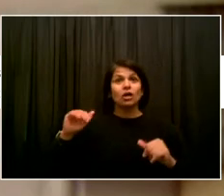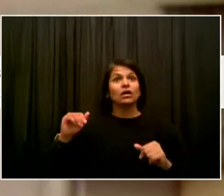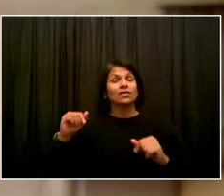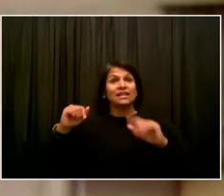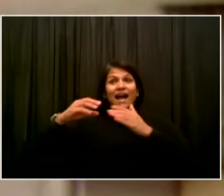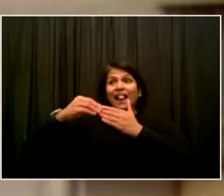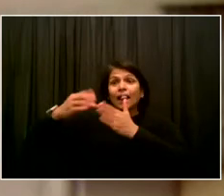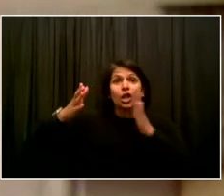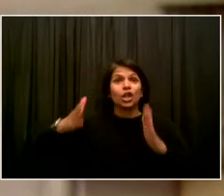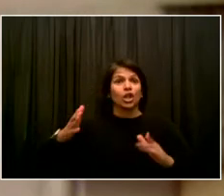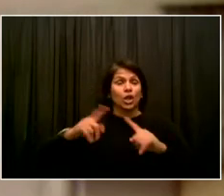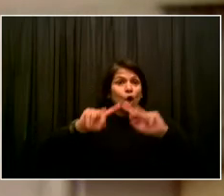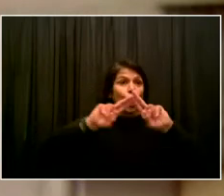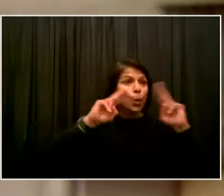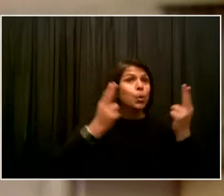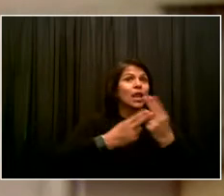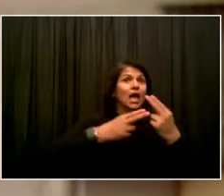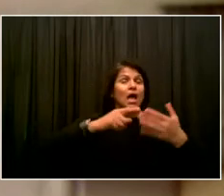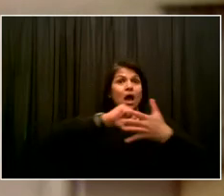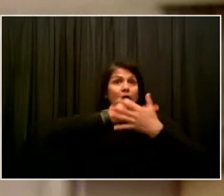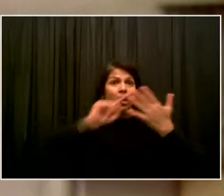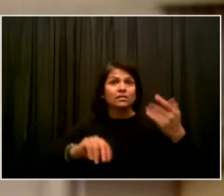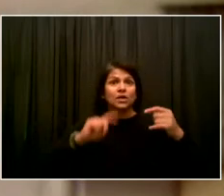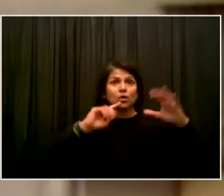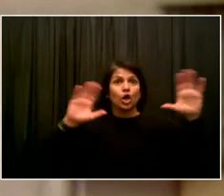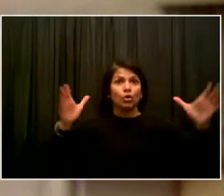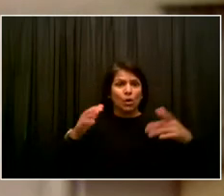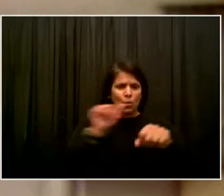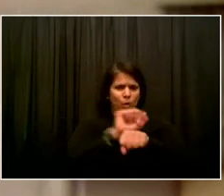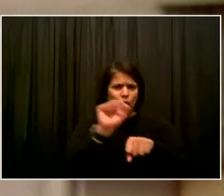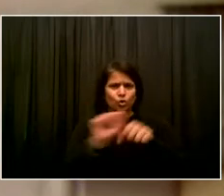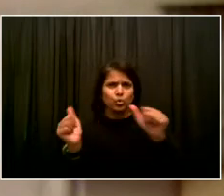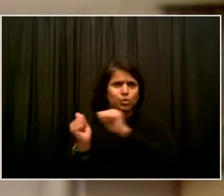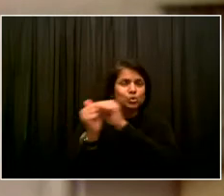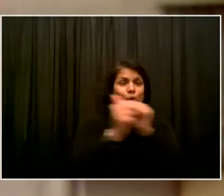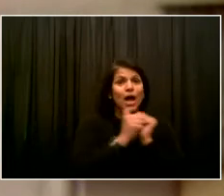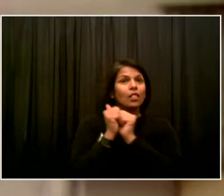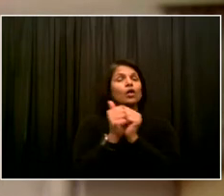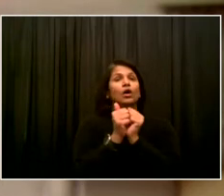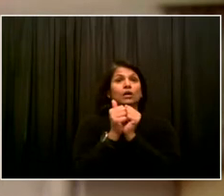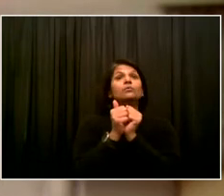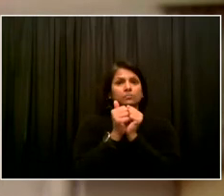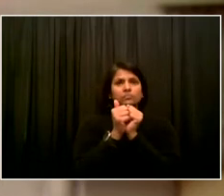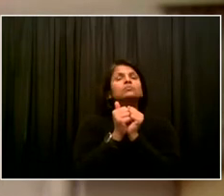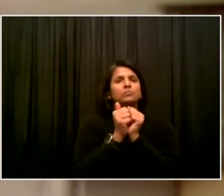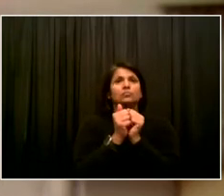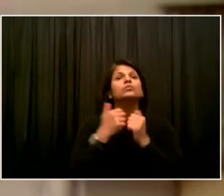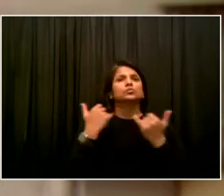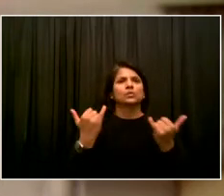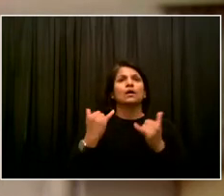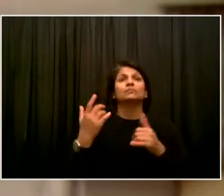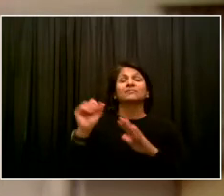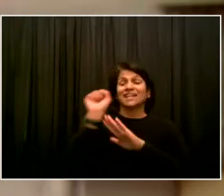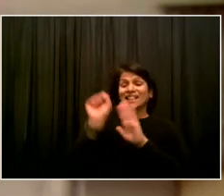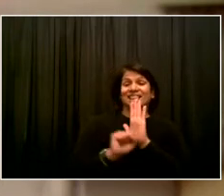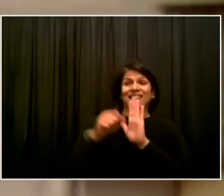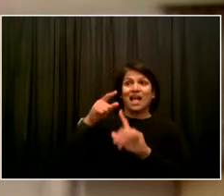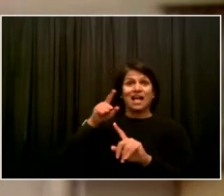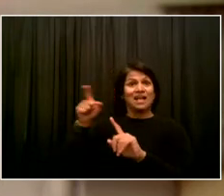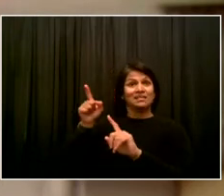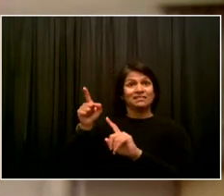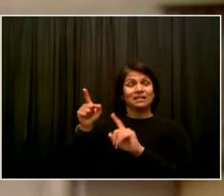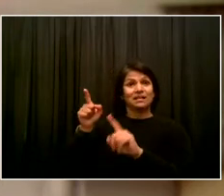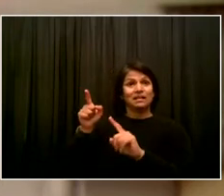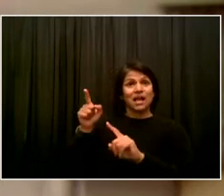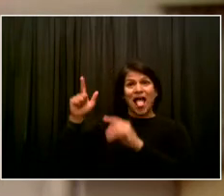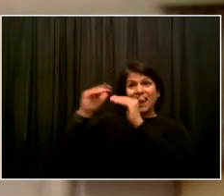in a couple of hours with our statewide school superintendents because they're such critical partners in this effort as well. And I also appreciate what